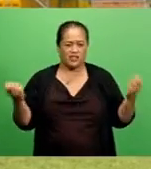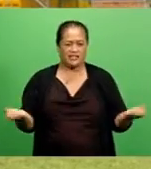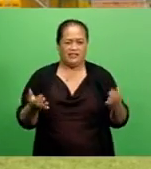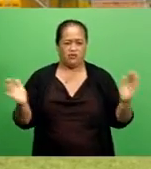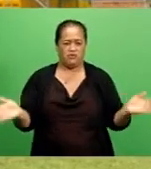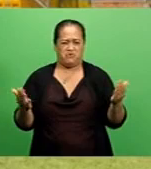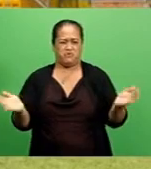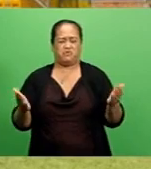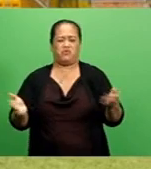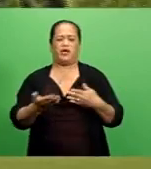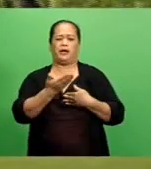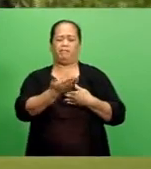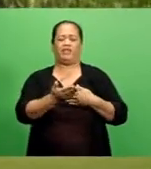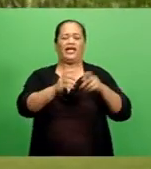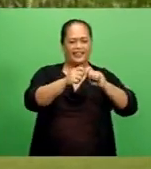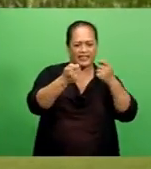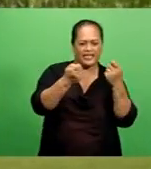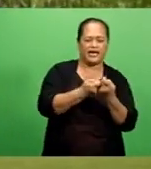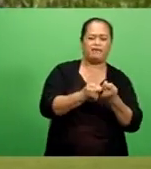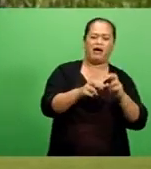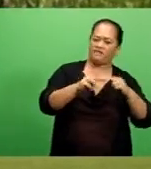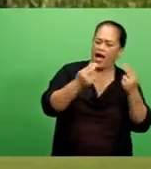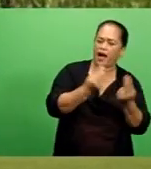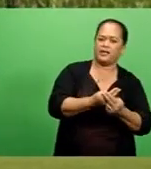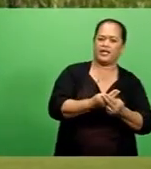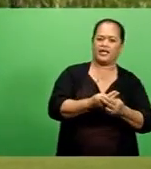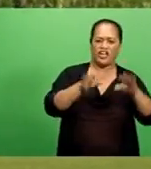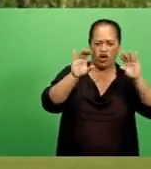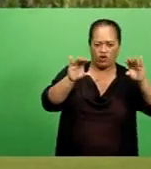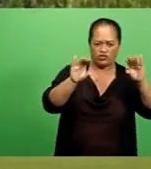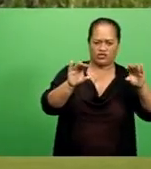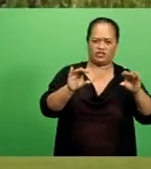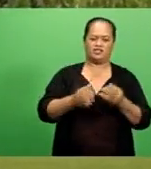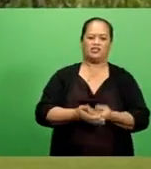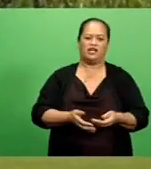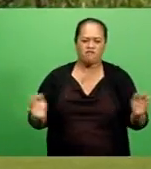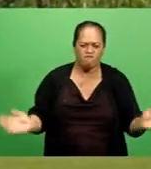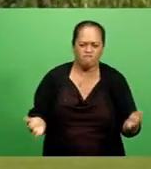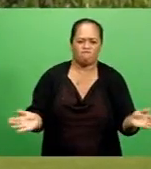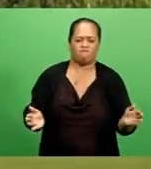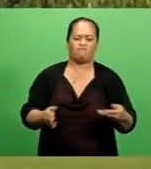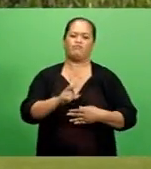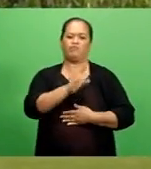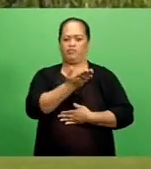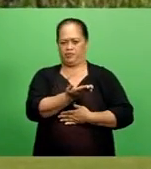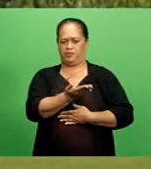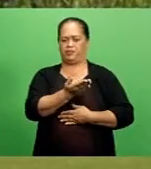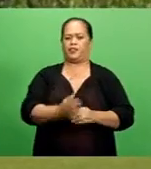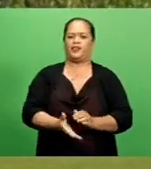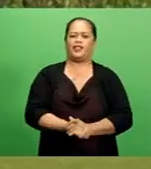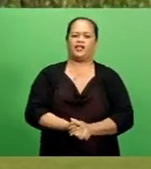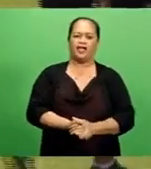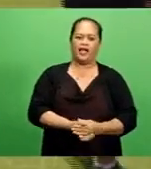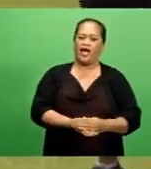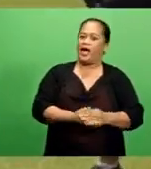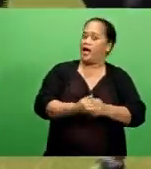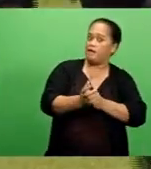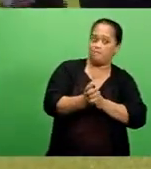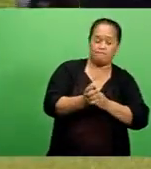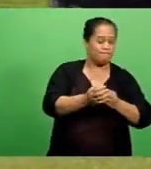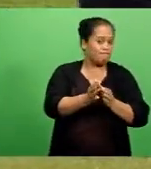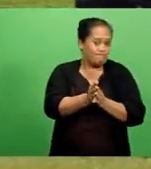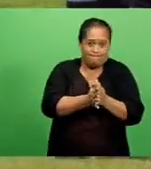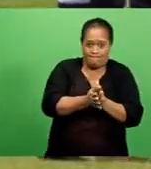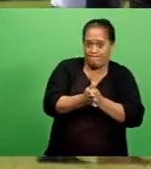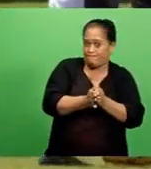the team as well, the coaches are pushing me out of my bubble. However, all players will have to impress the women's head coach to book a